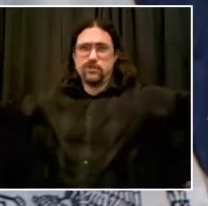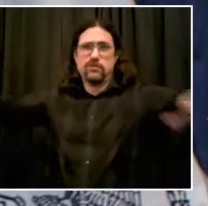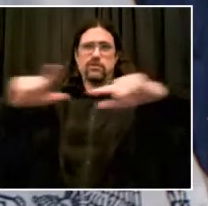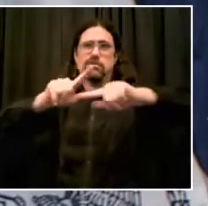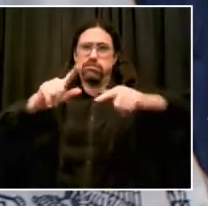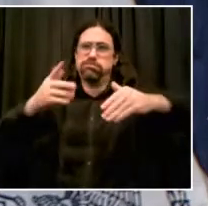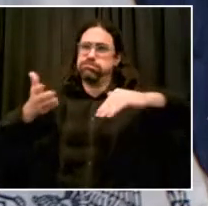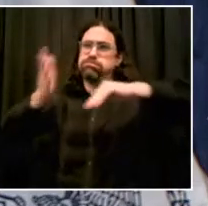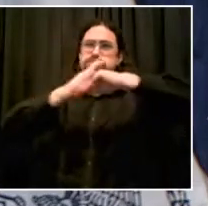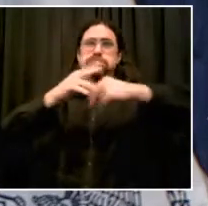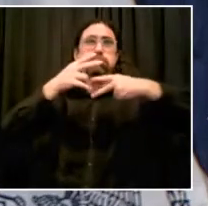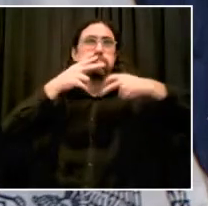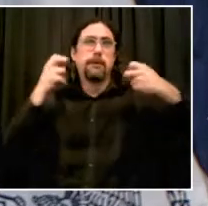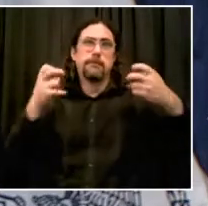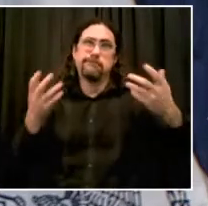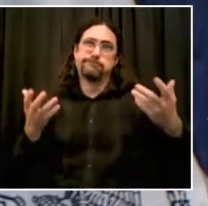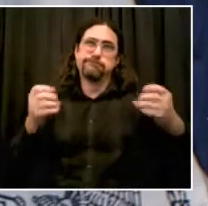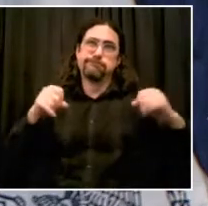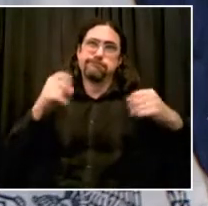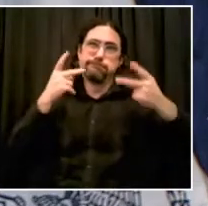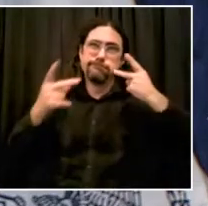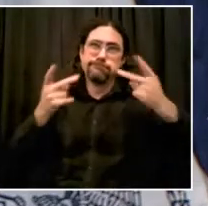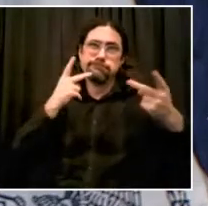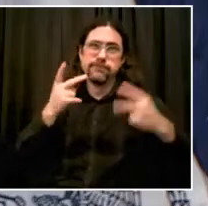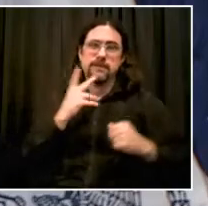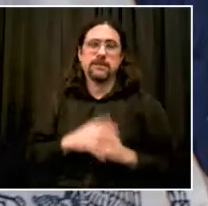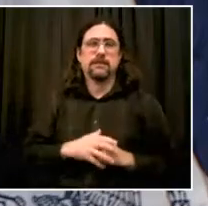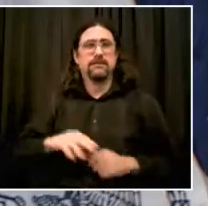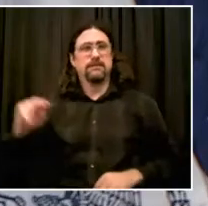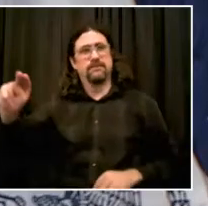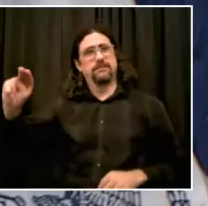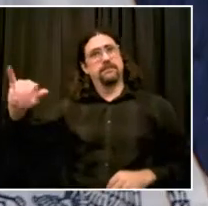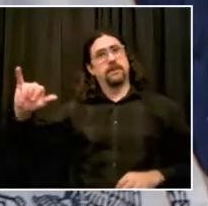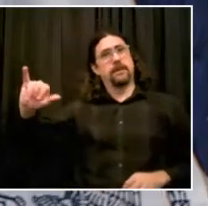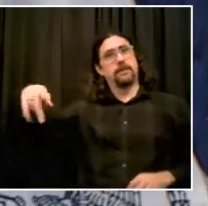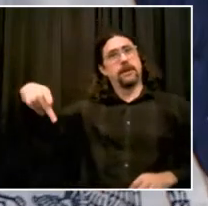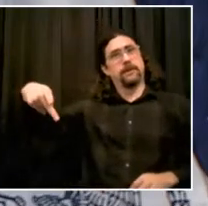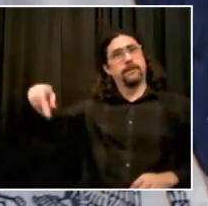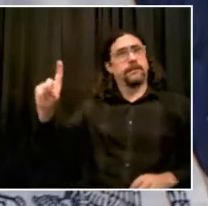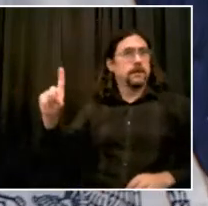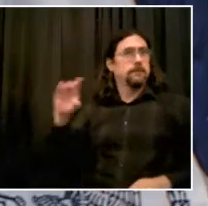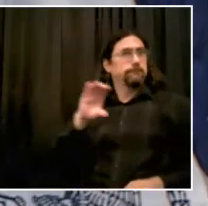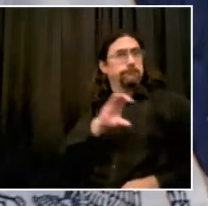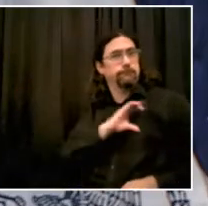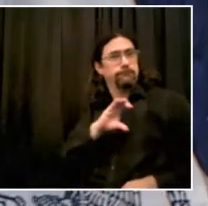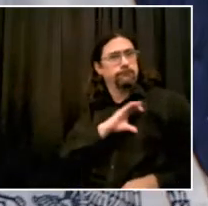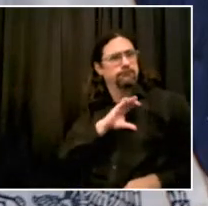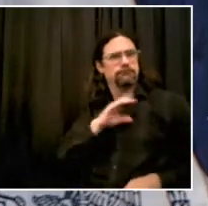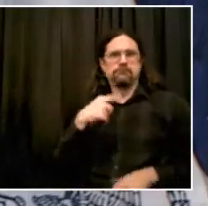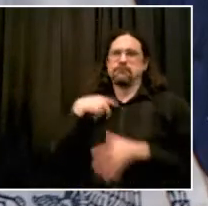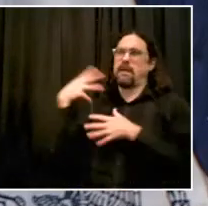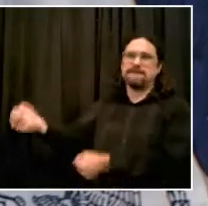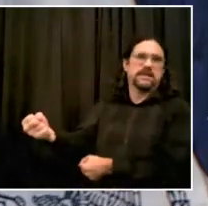engaged in helping the NYPD more and more. And the gun arrests are definitely going up. Go ahead.